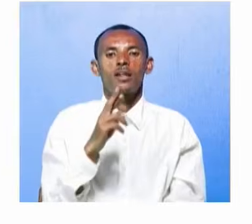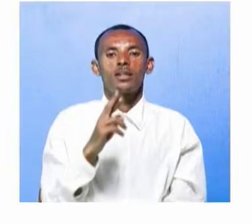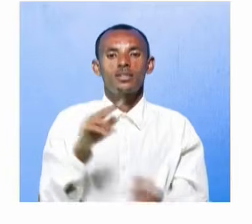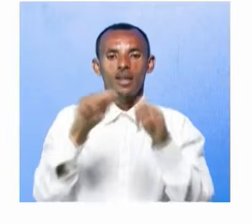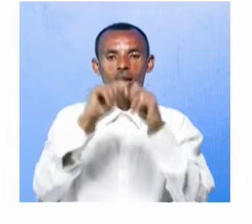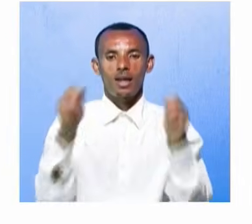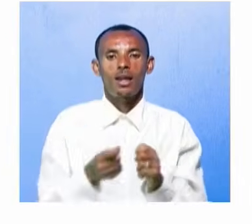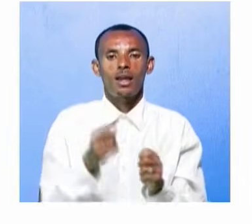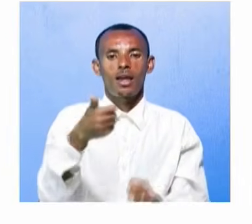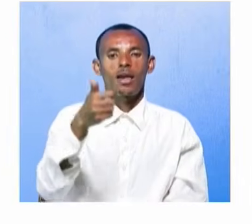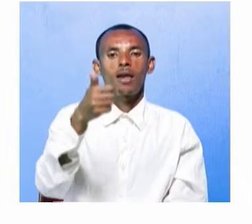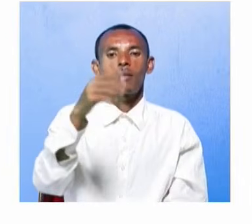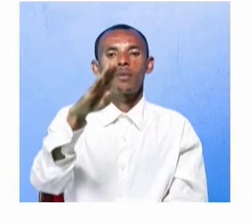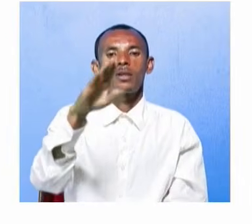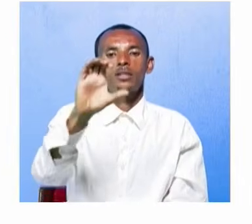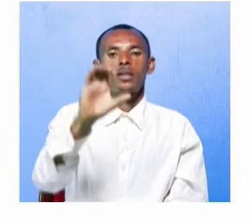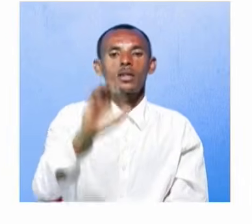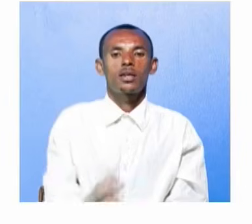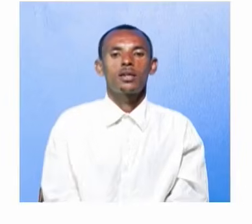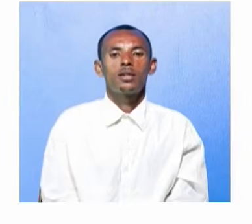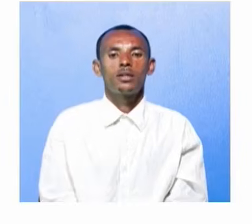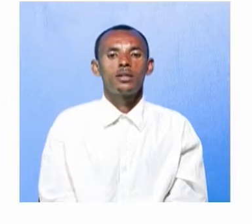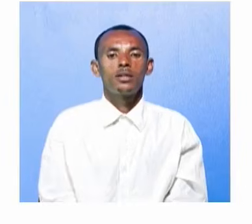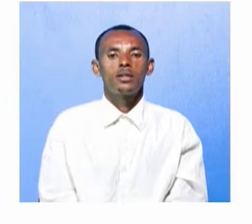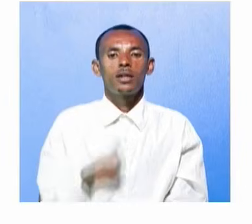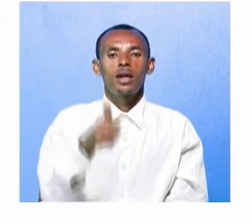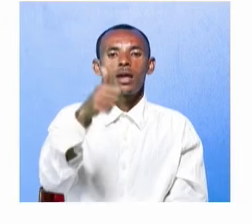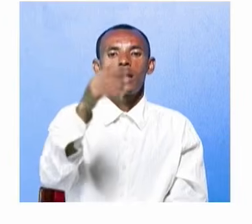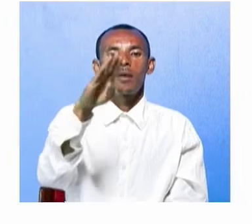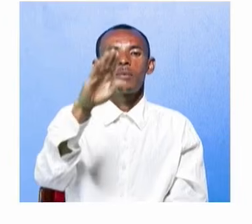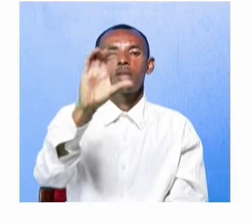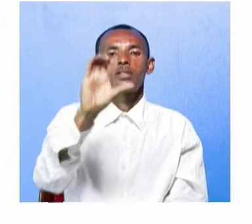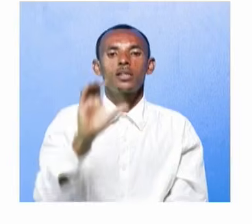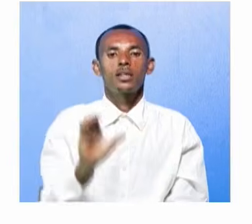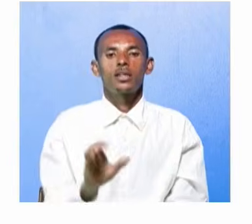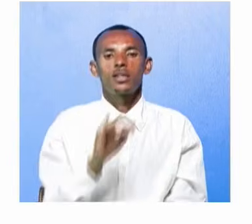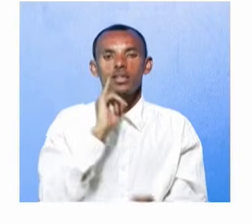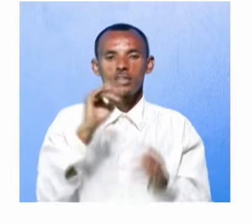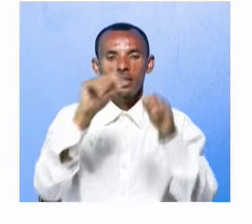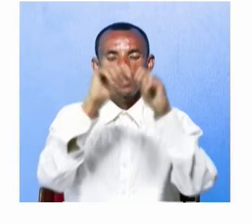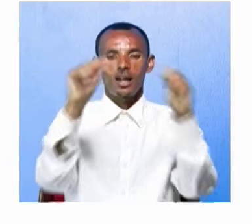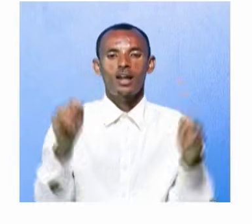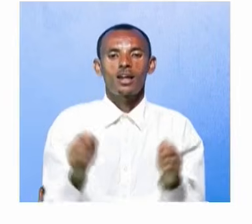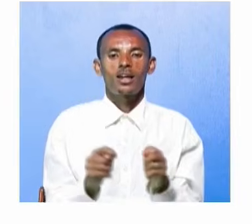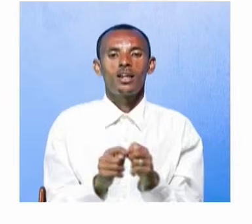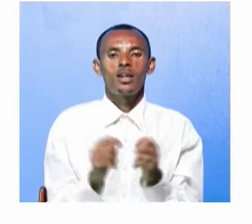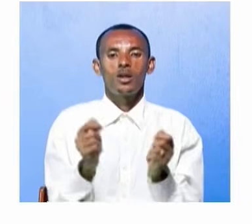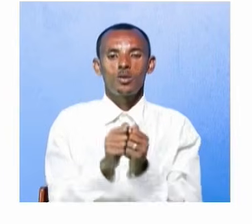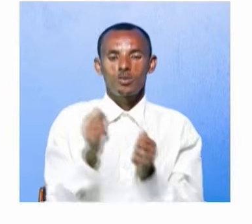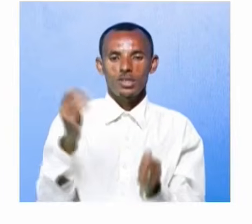ABC. Say ABC is a triangle with side